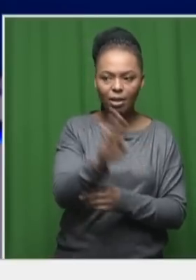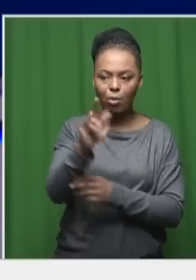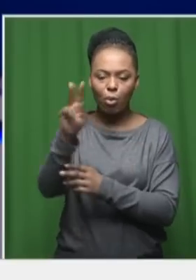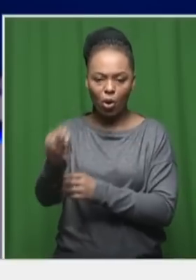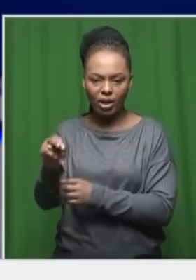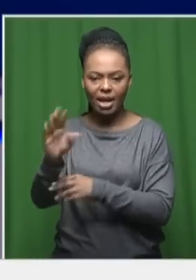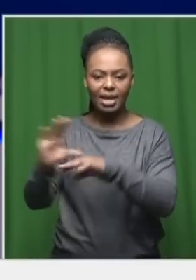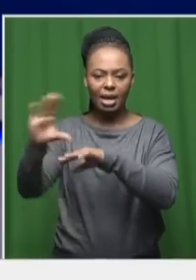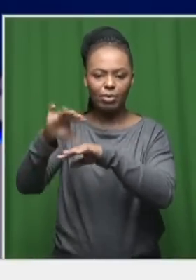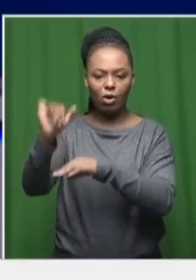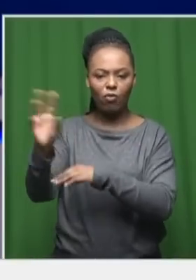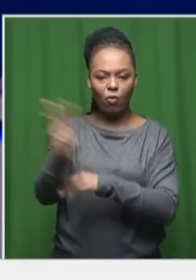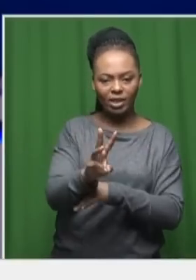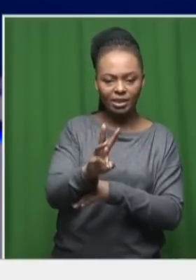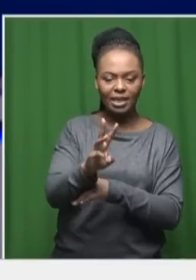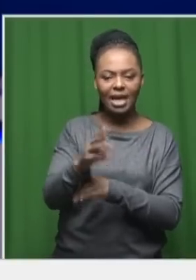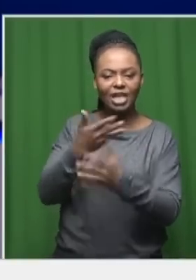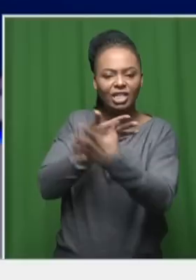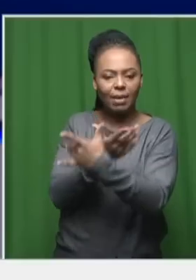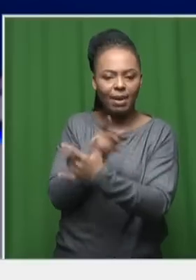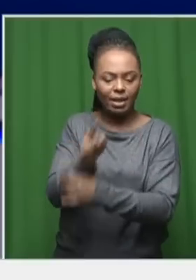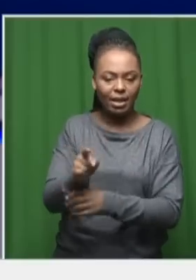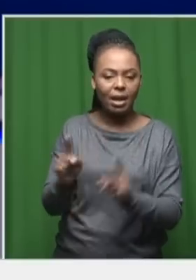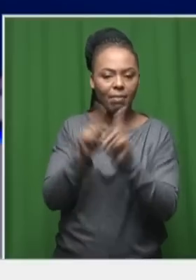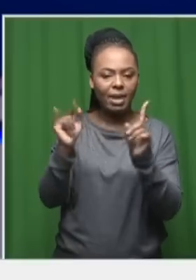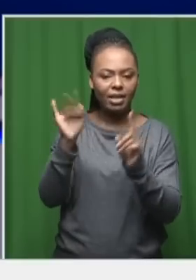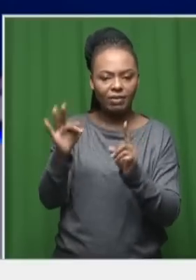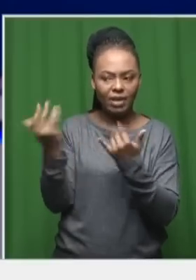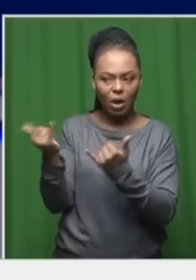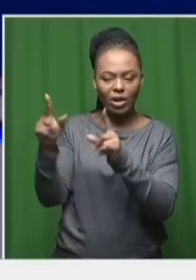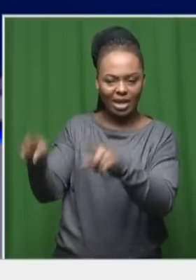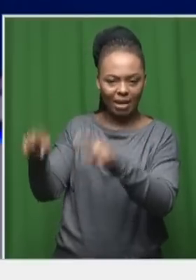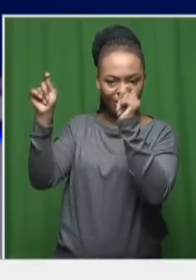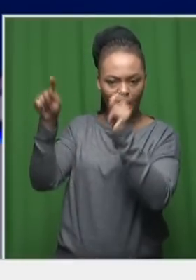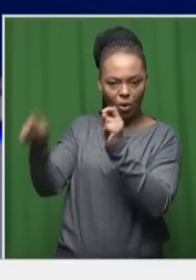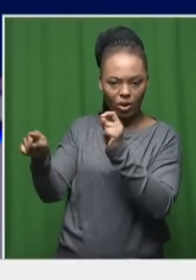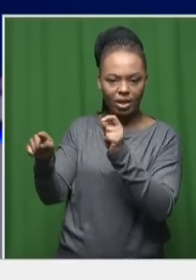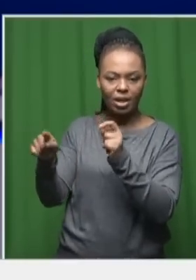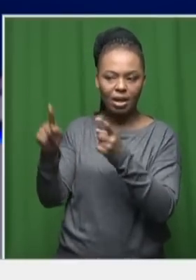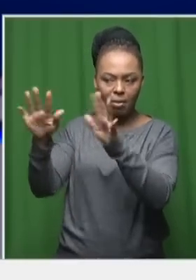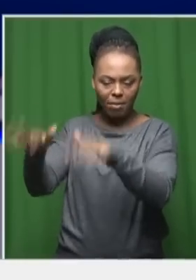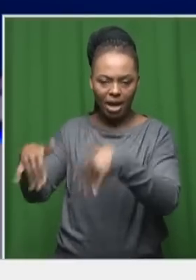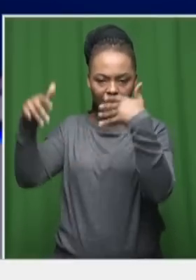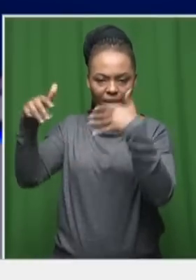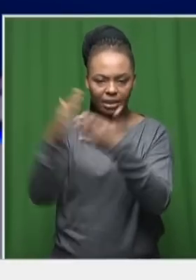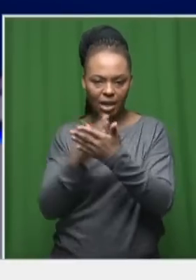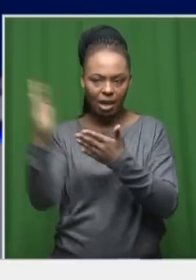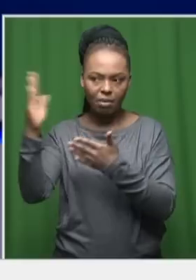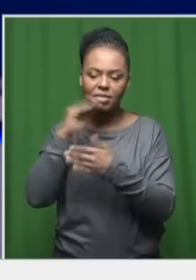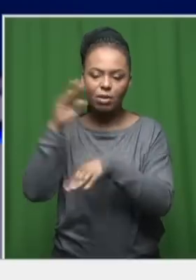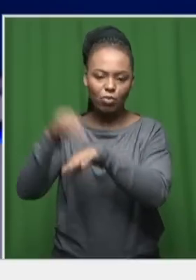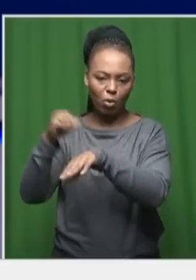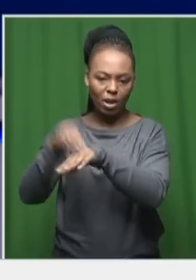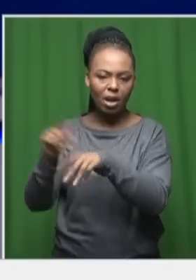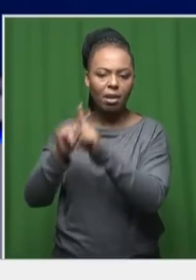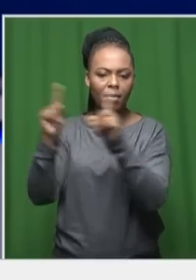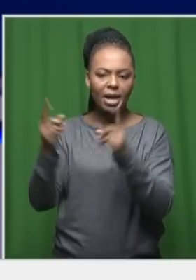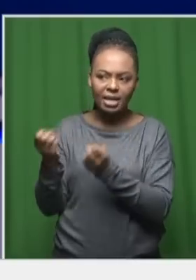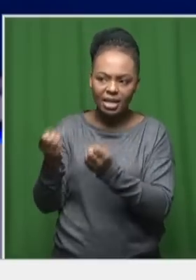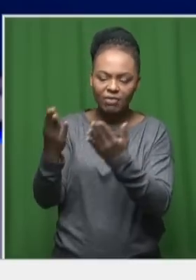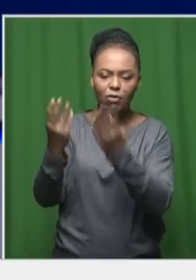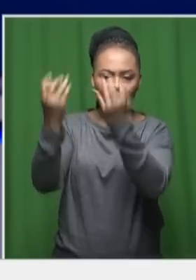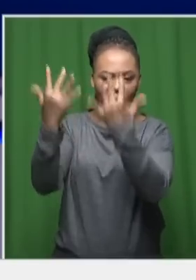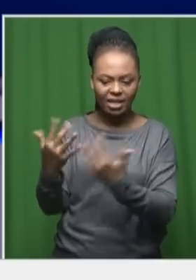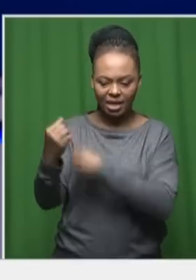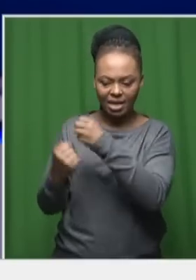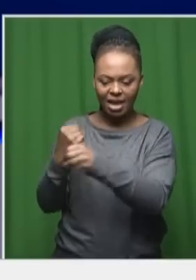Germany. What did they do? Understand that if you take Cape Town right now and you take Parliament out, you become problematic, but you actually give them a budget for the next 5 years